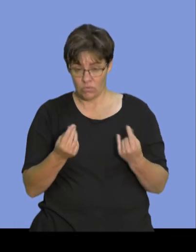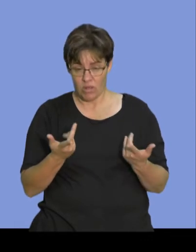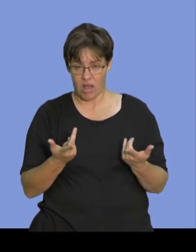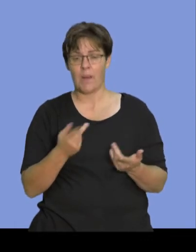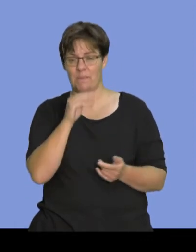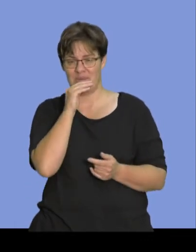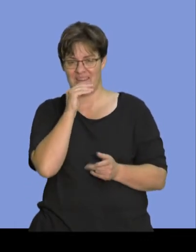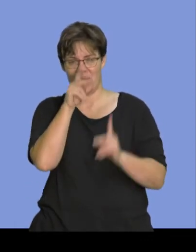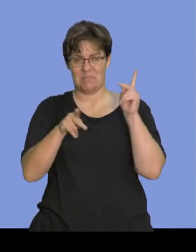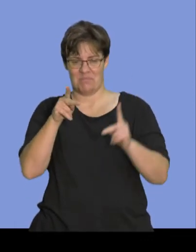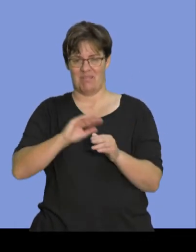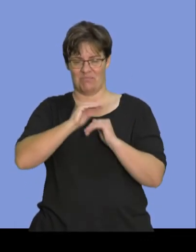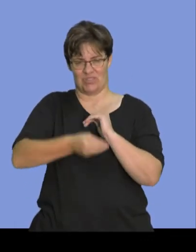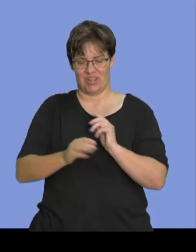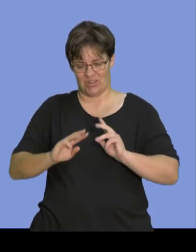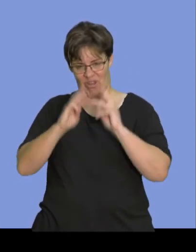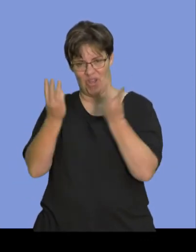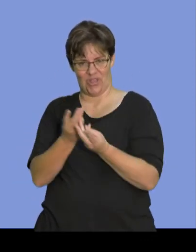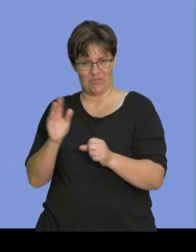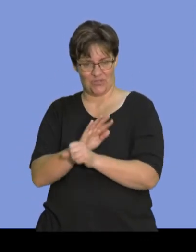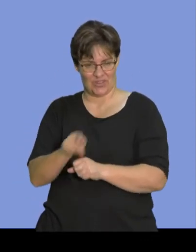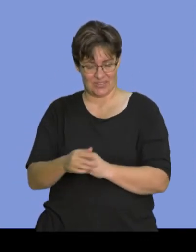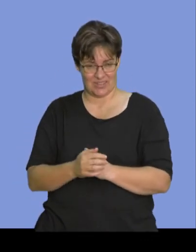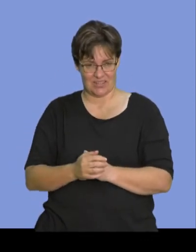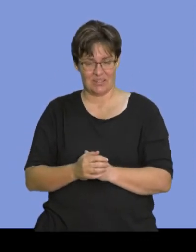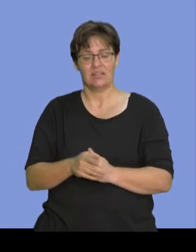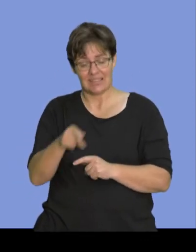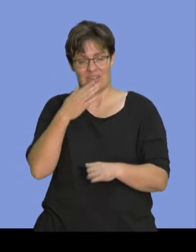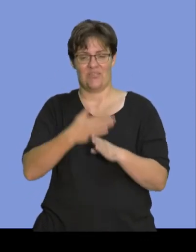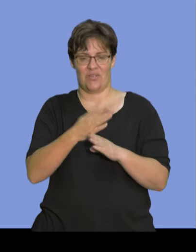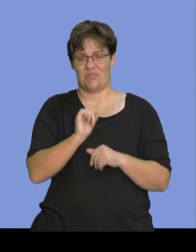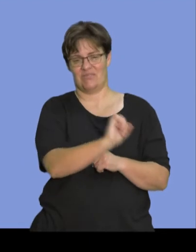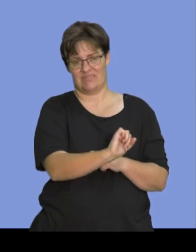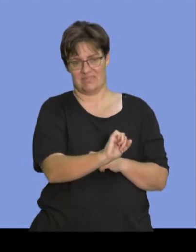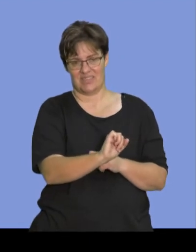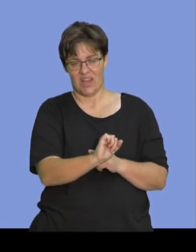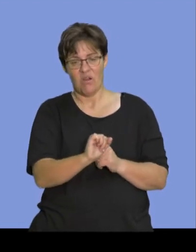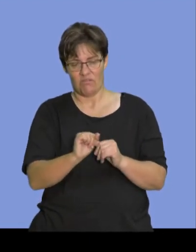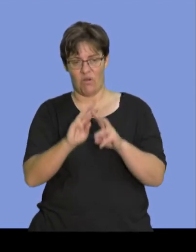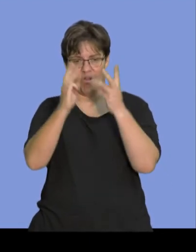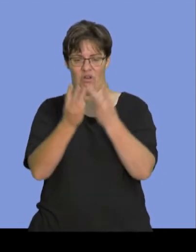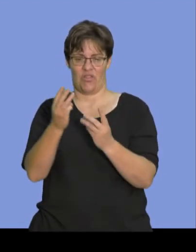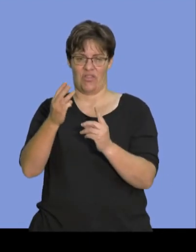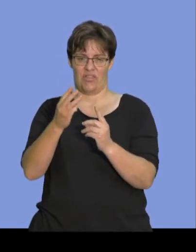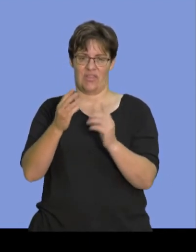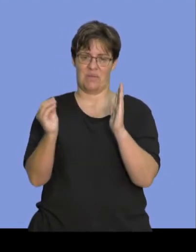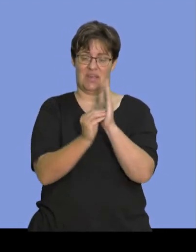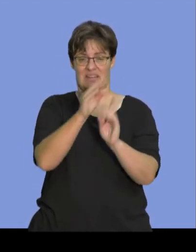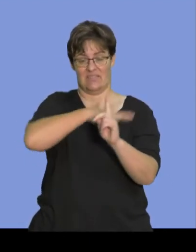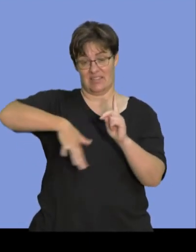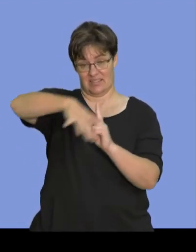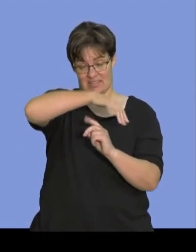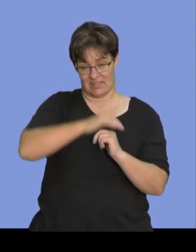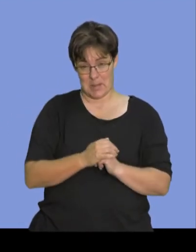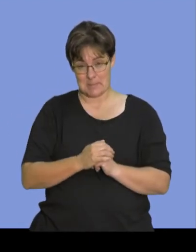once they do that, in a way, it protects the Earth, okay? So that's one of the functions of the Earth's magnetic field.